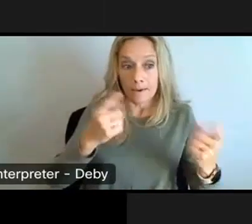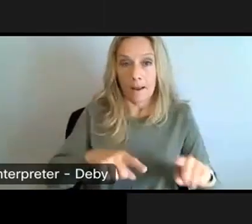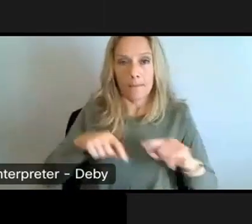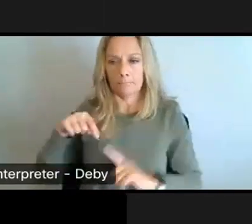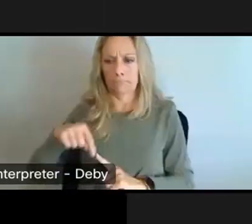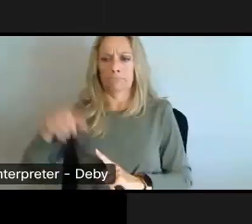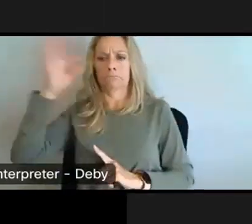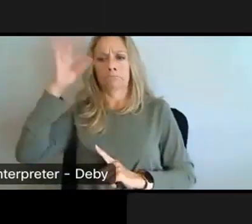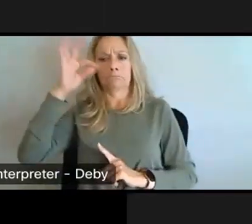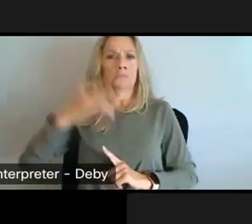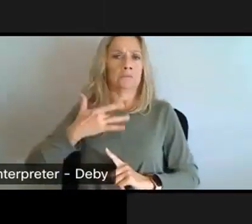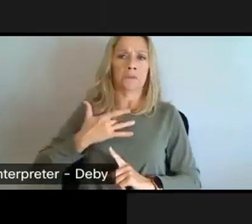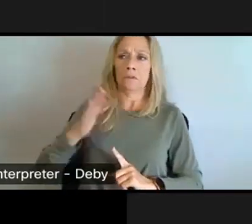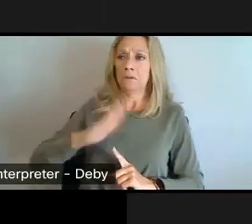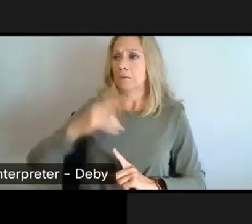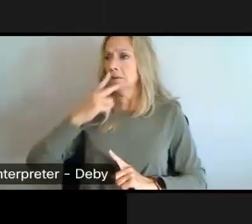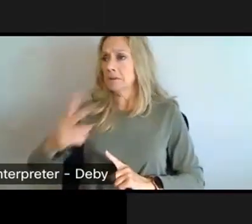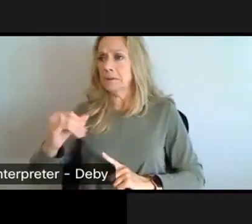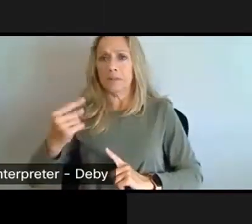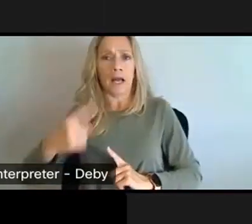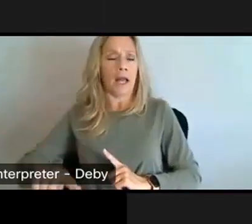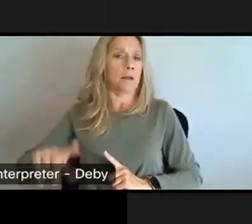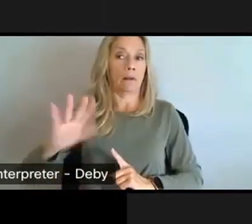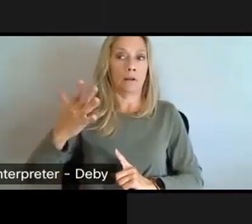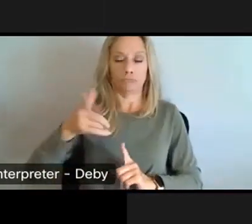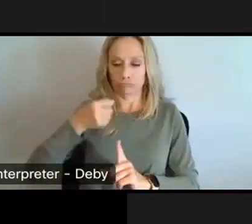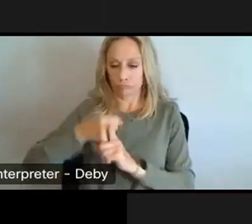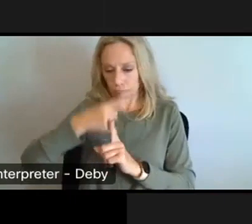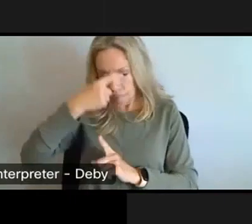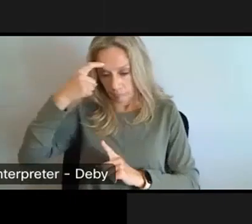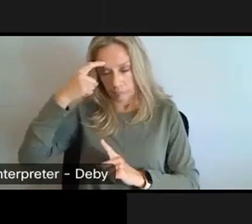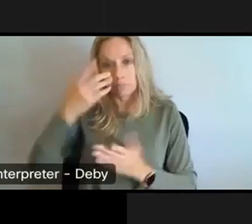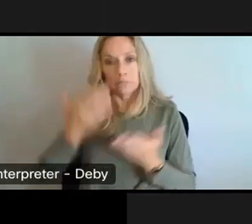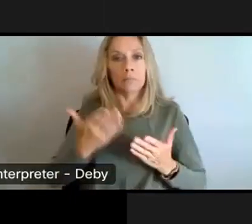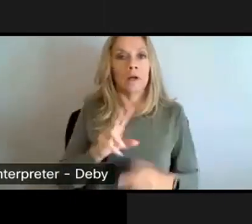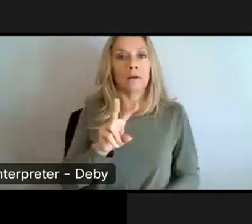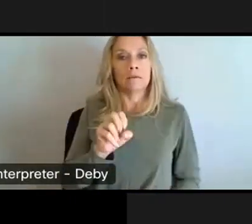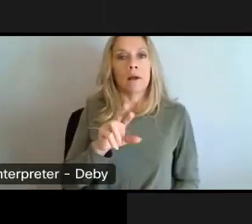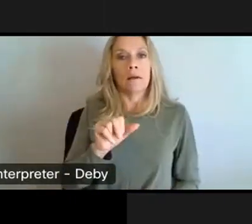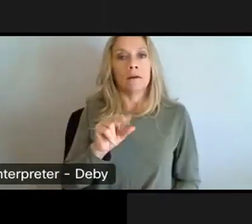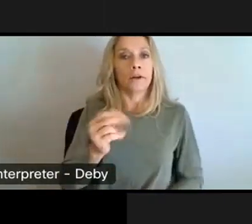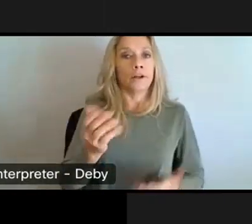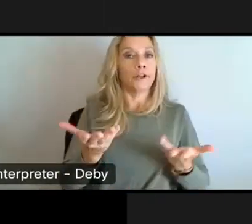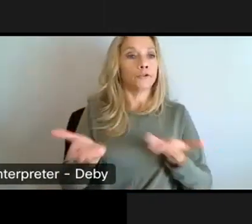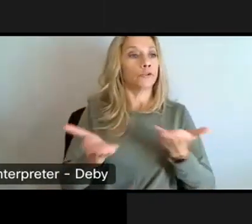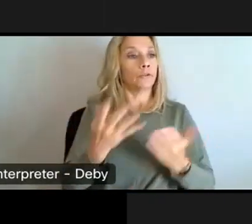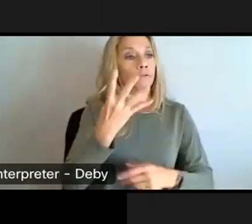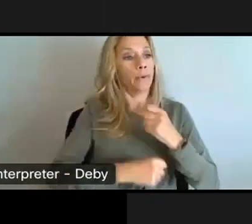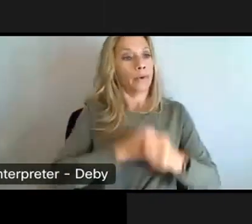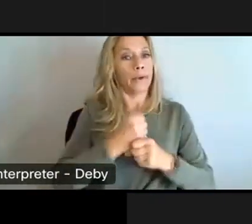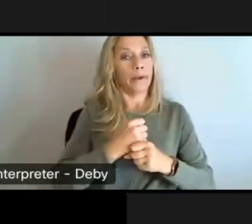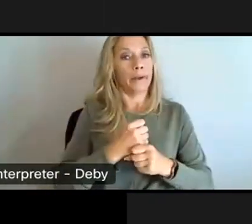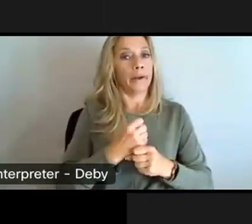And, what about the veteran, say, served 4 years, got out, never deployed, but then his